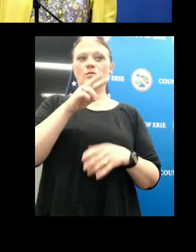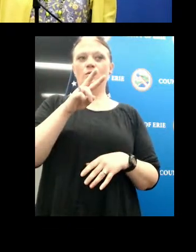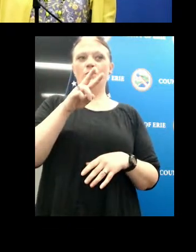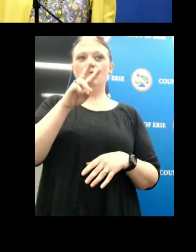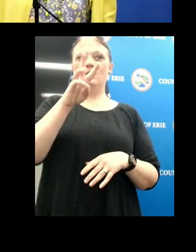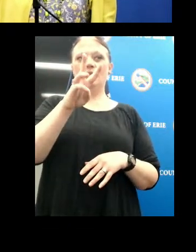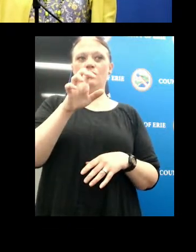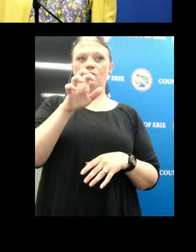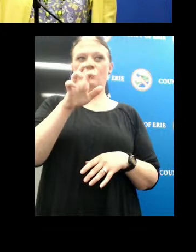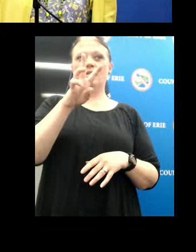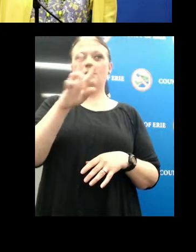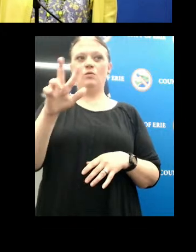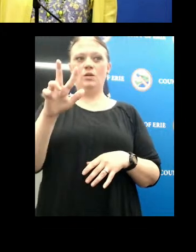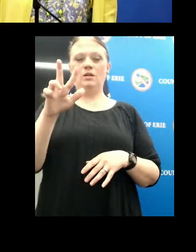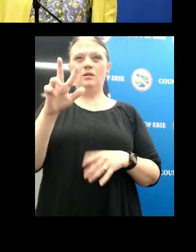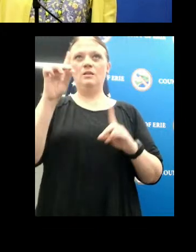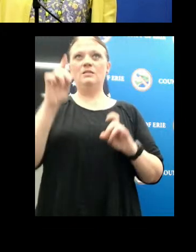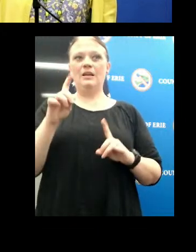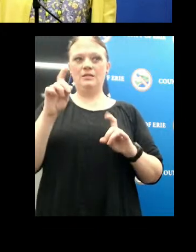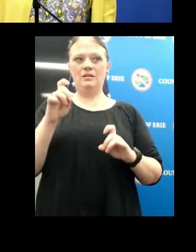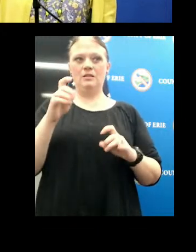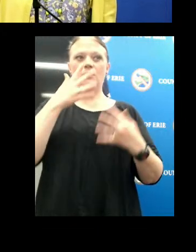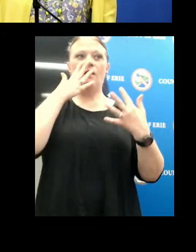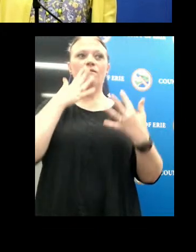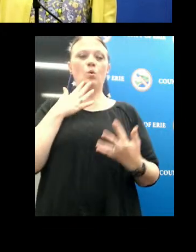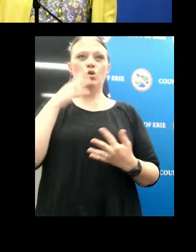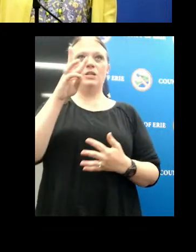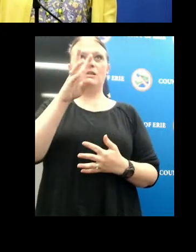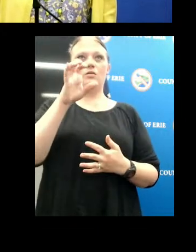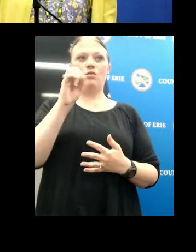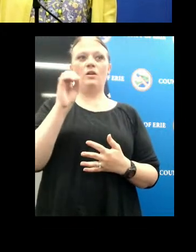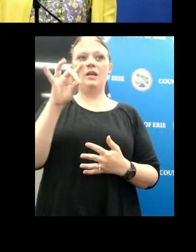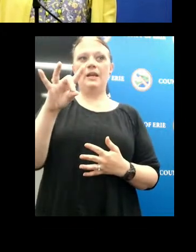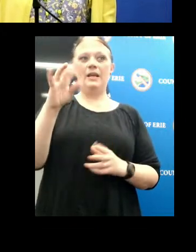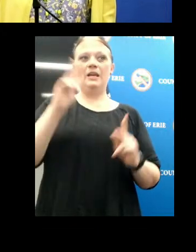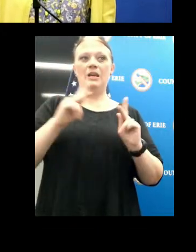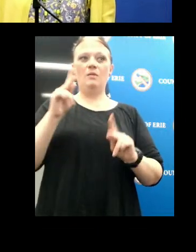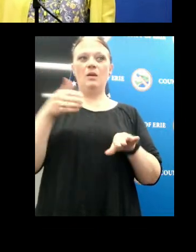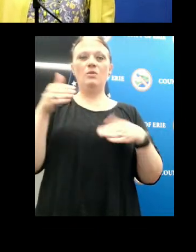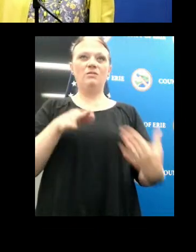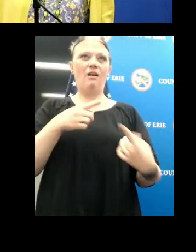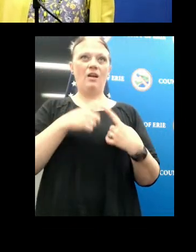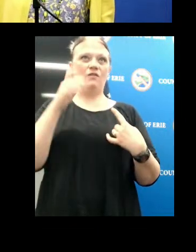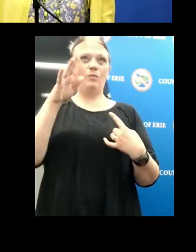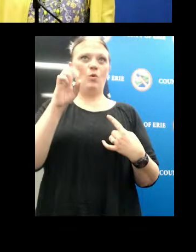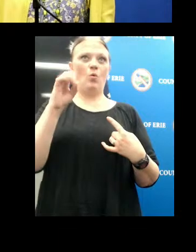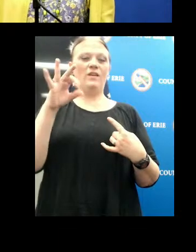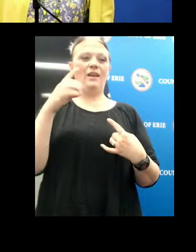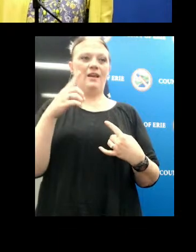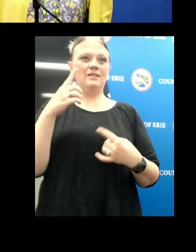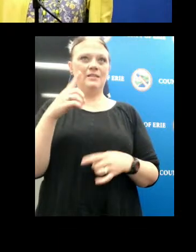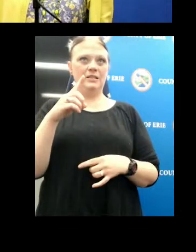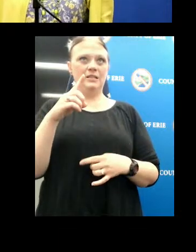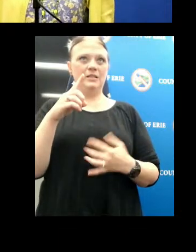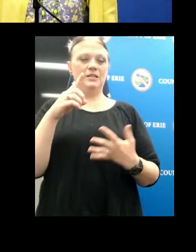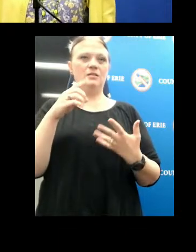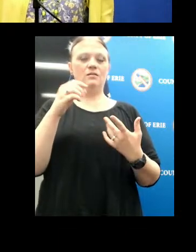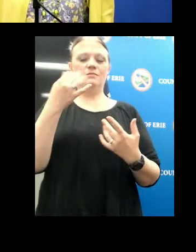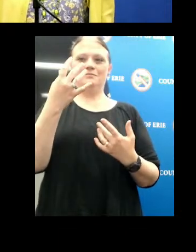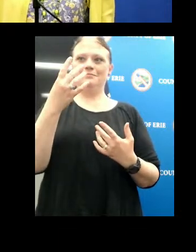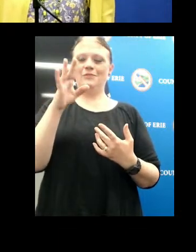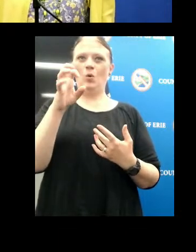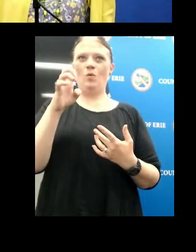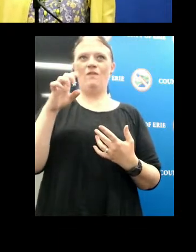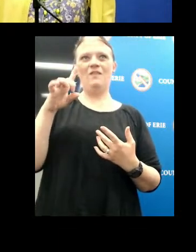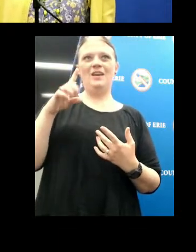102,663 specimens that were tested. Unfortunately, there were 608 people who died of COVID-19, and we just want to reach out to